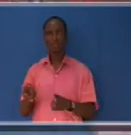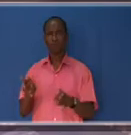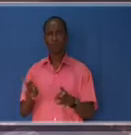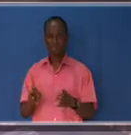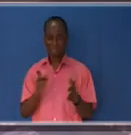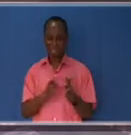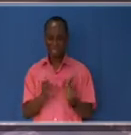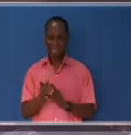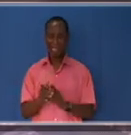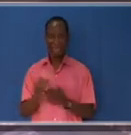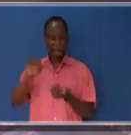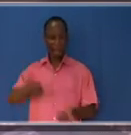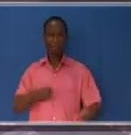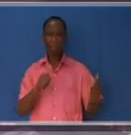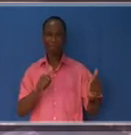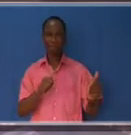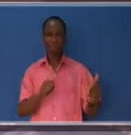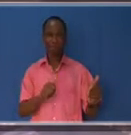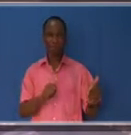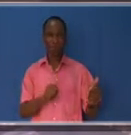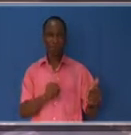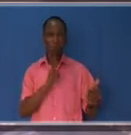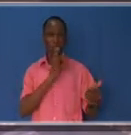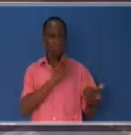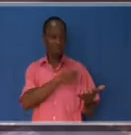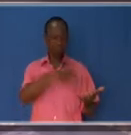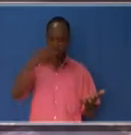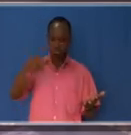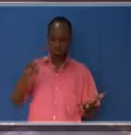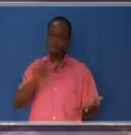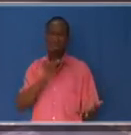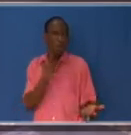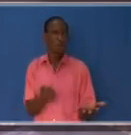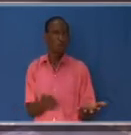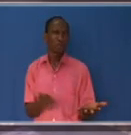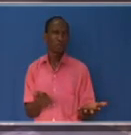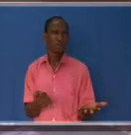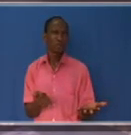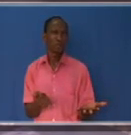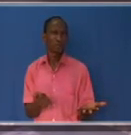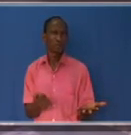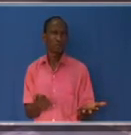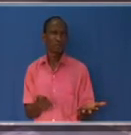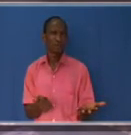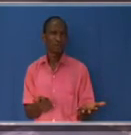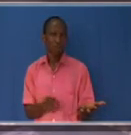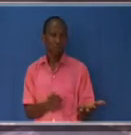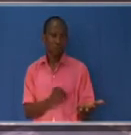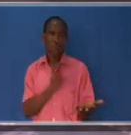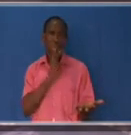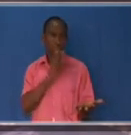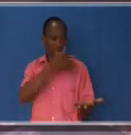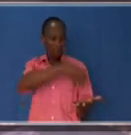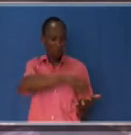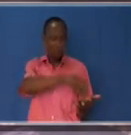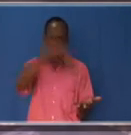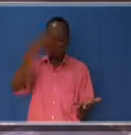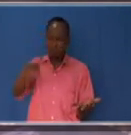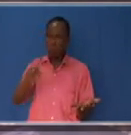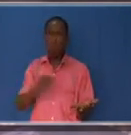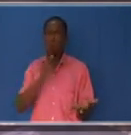not sprinkling. You don't put water inside a cup to claim you have baptized a person. It is